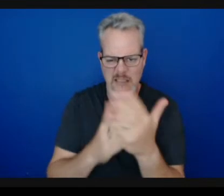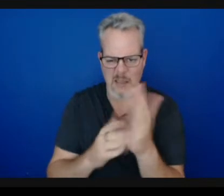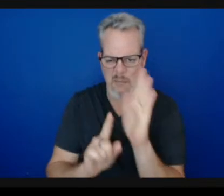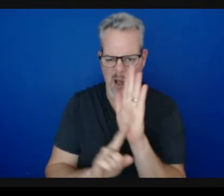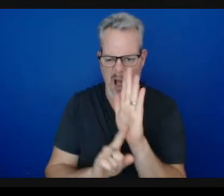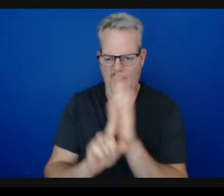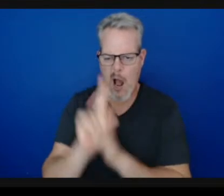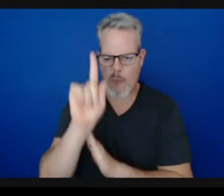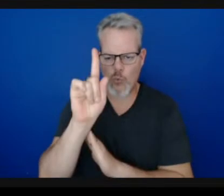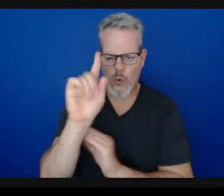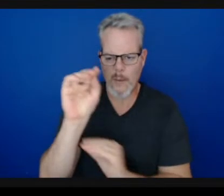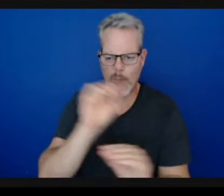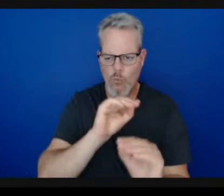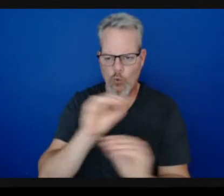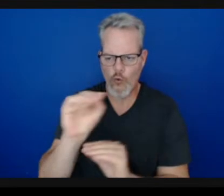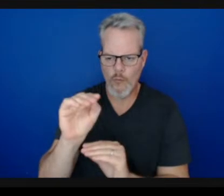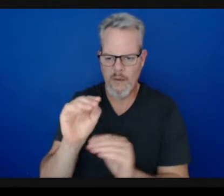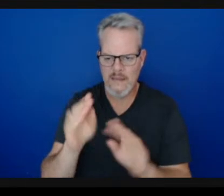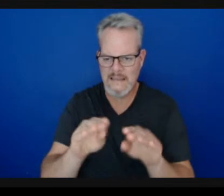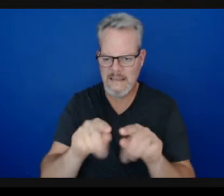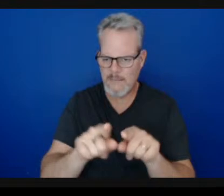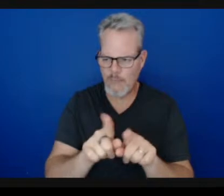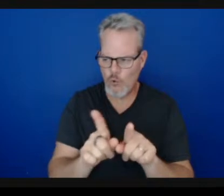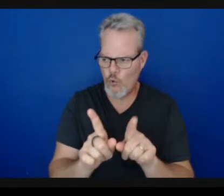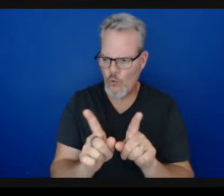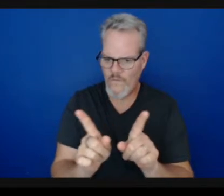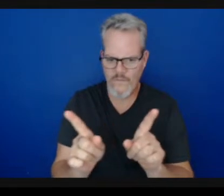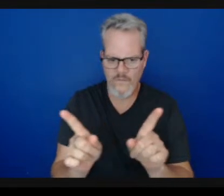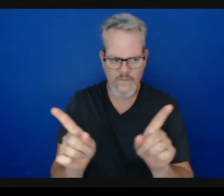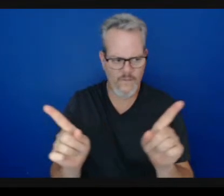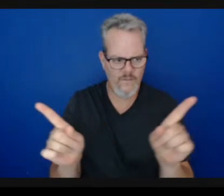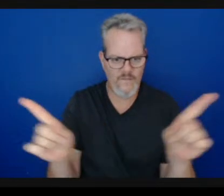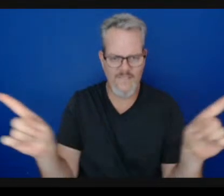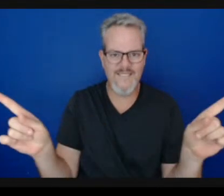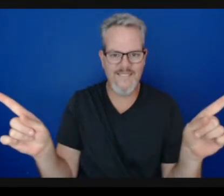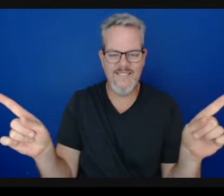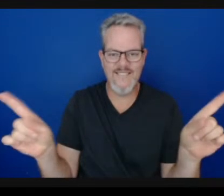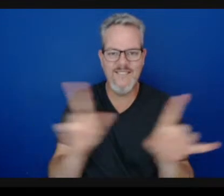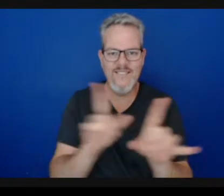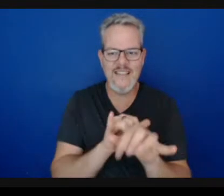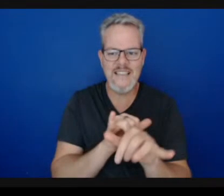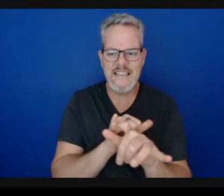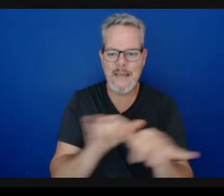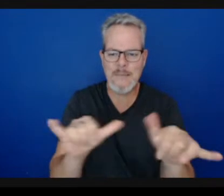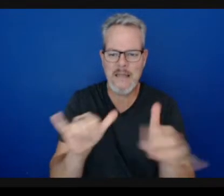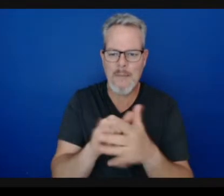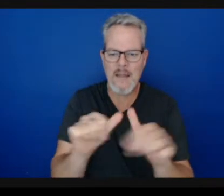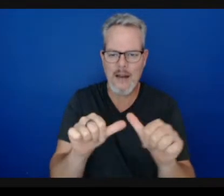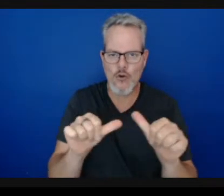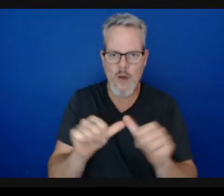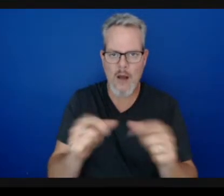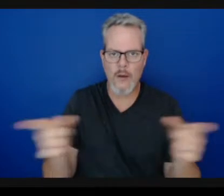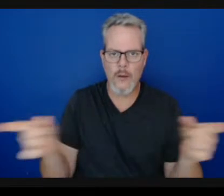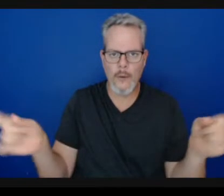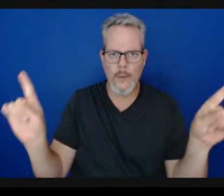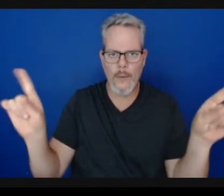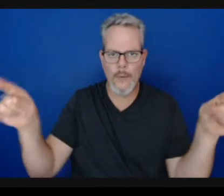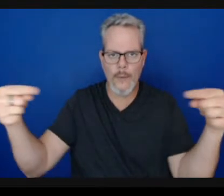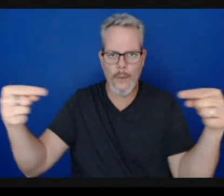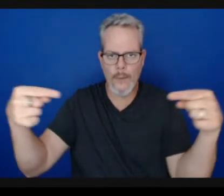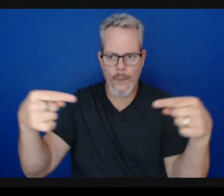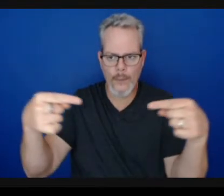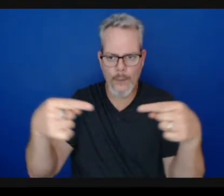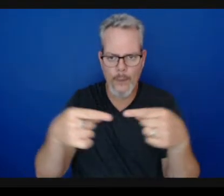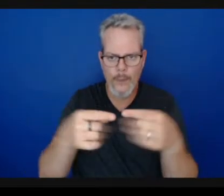from the sides, but at the same time, the ground just outside the dike tip is pulled toward the dike, and the ground above is